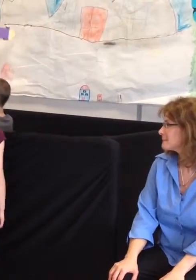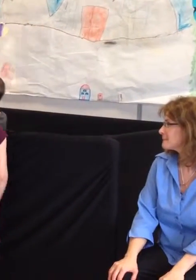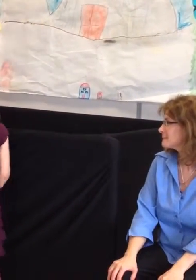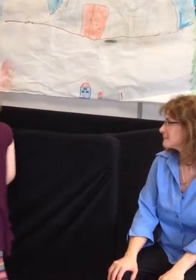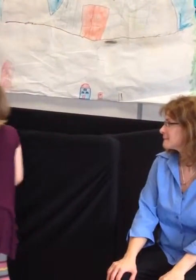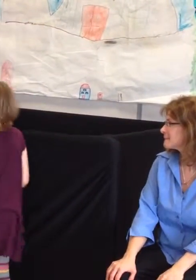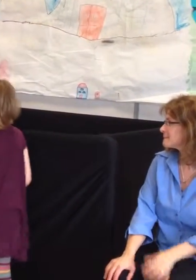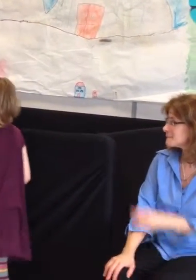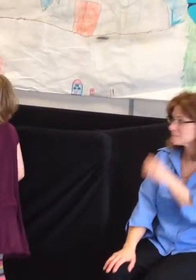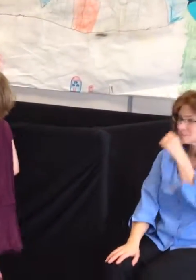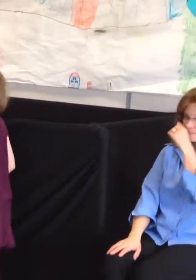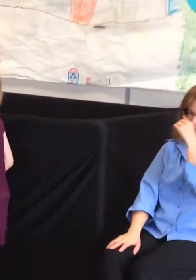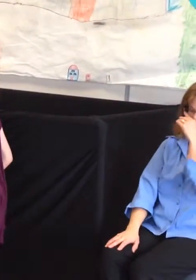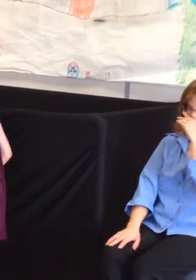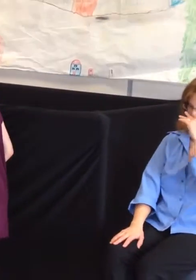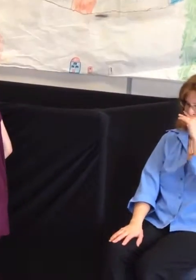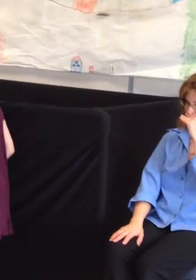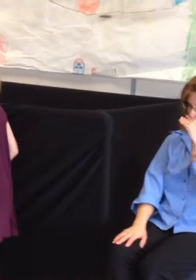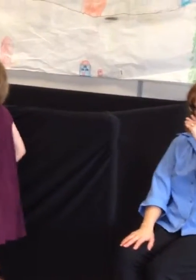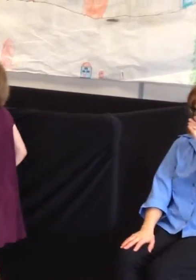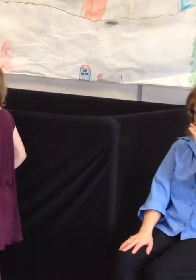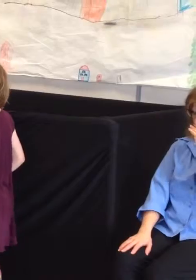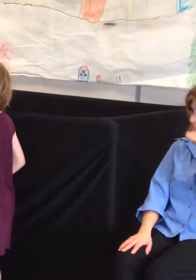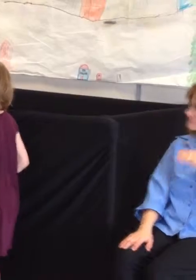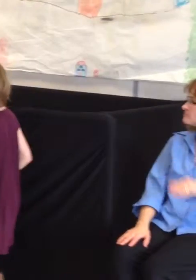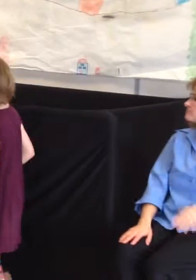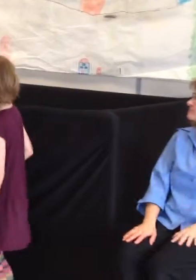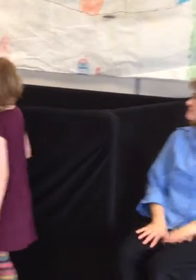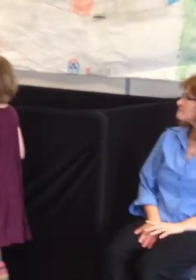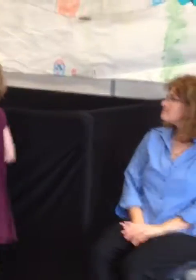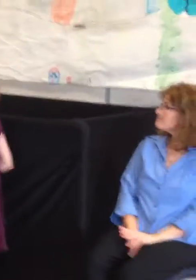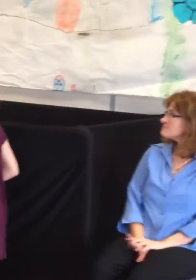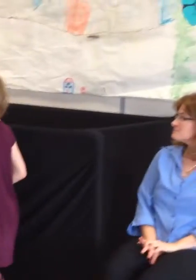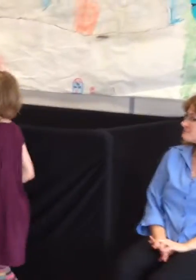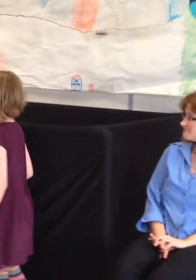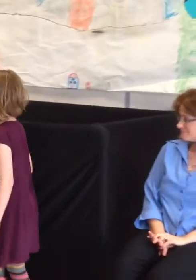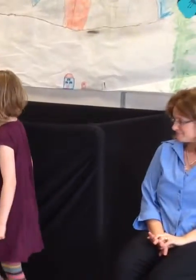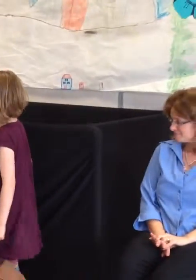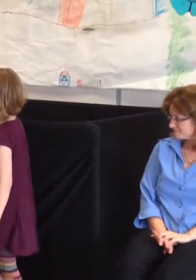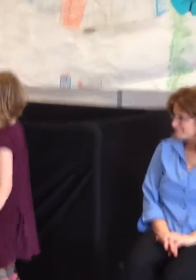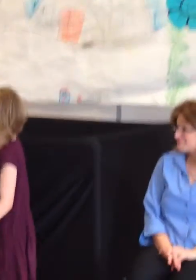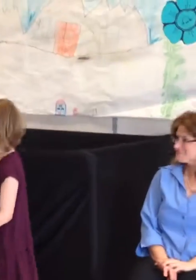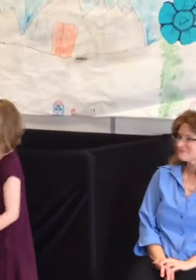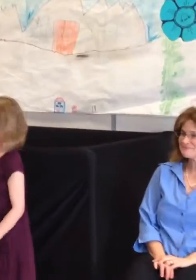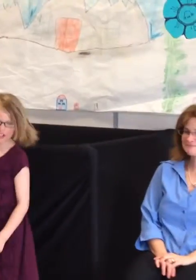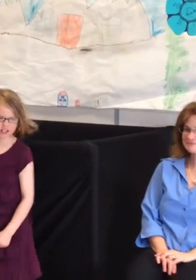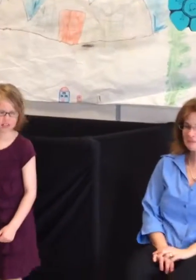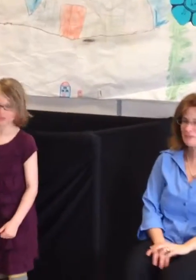Oh.